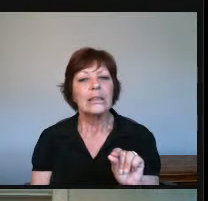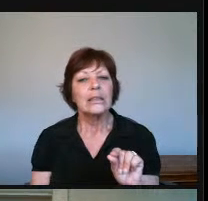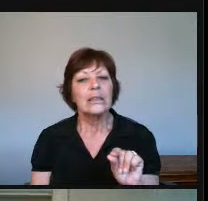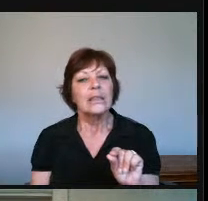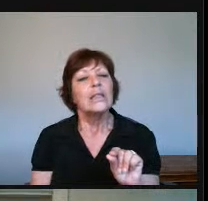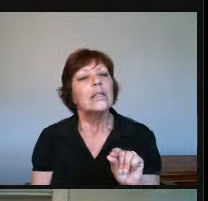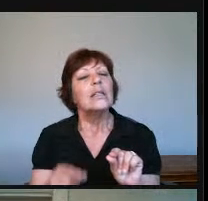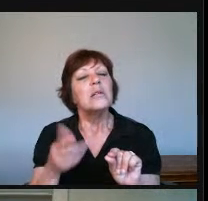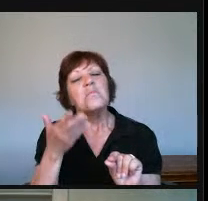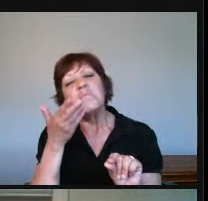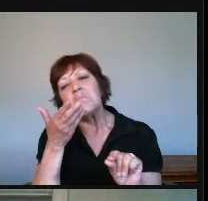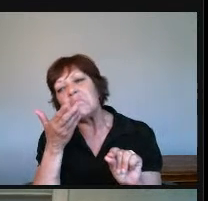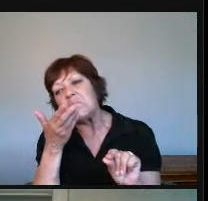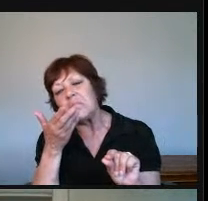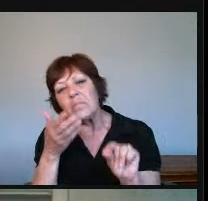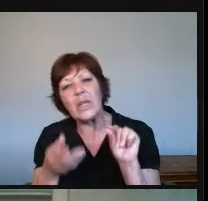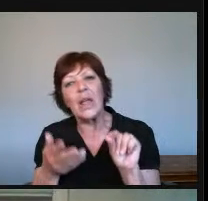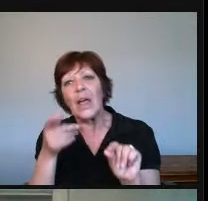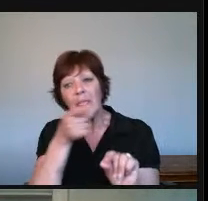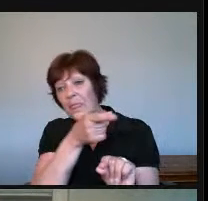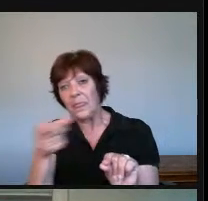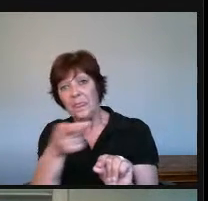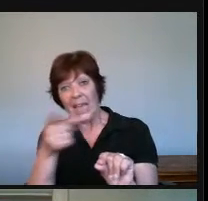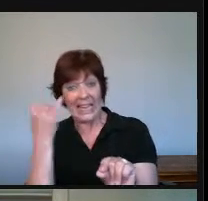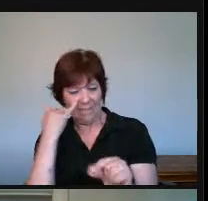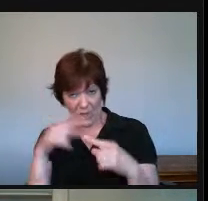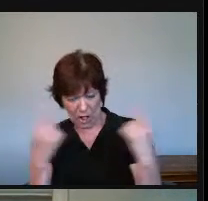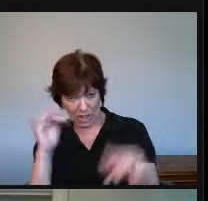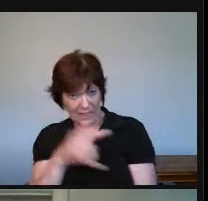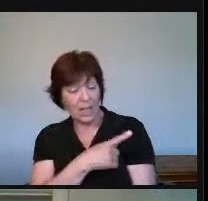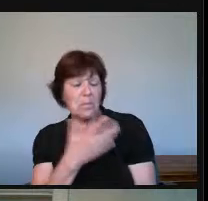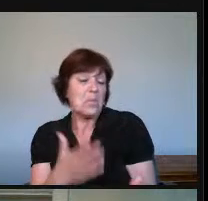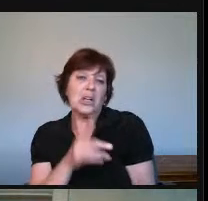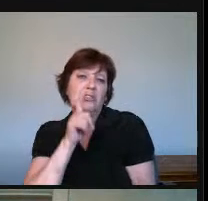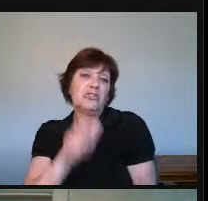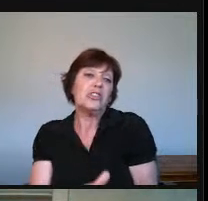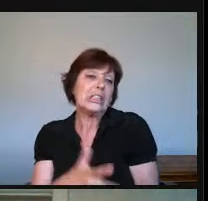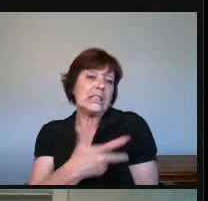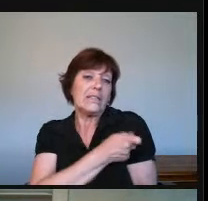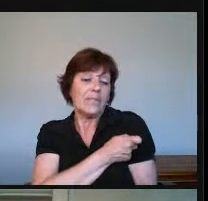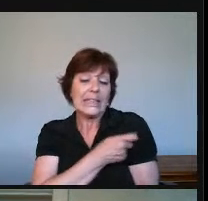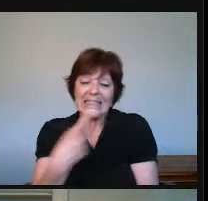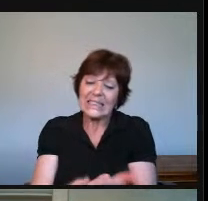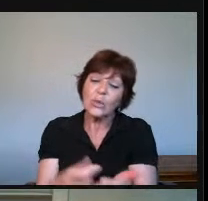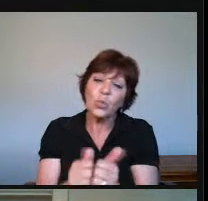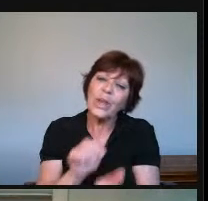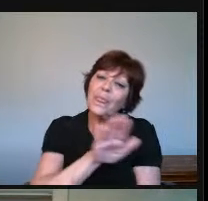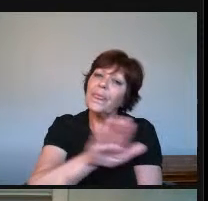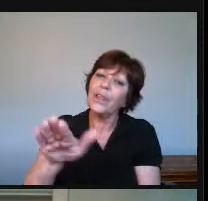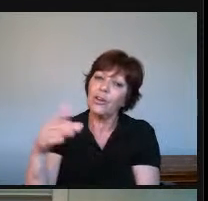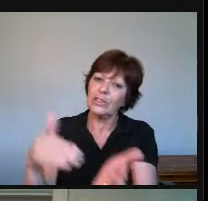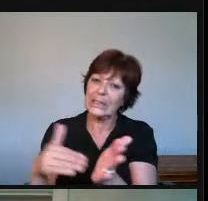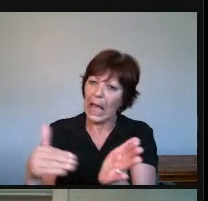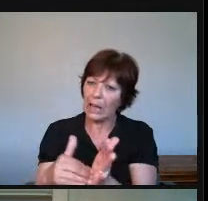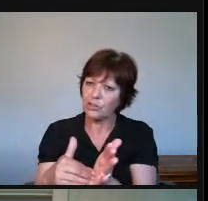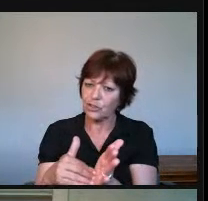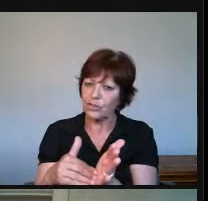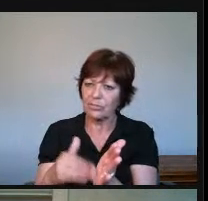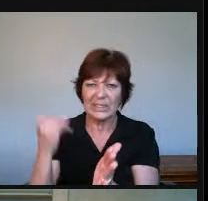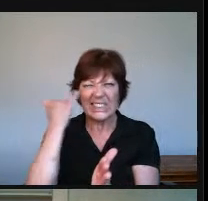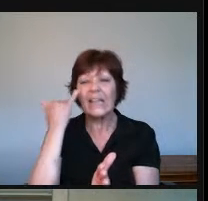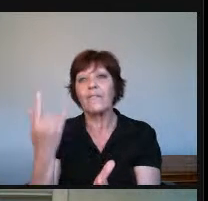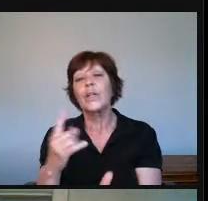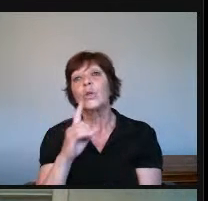vaccines, should probably not get the vaccine and should discuss with their physicians if anyone has a history of